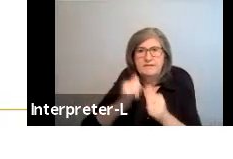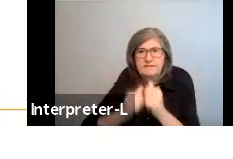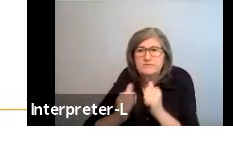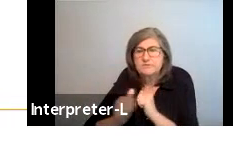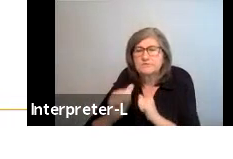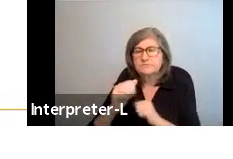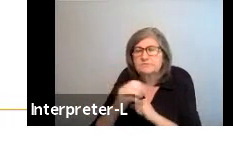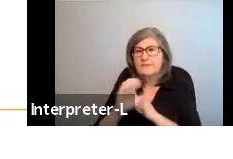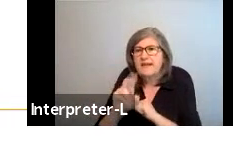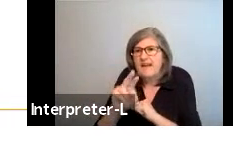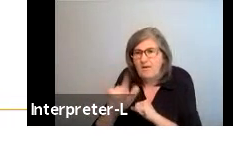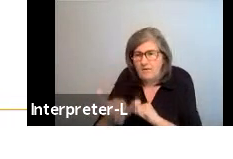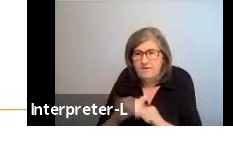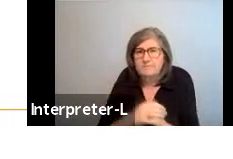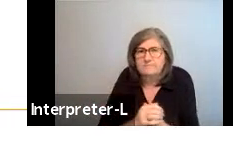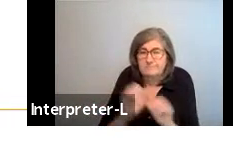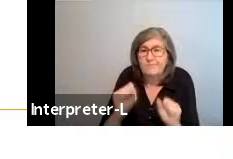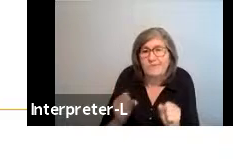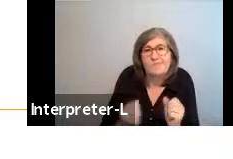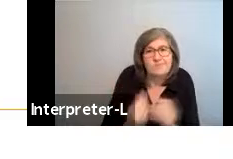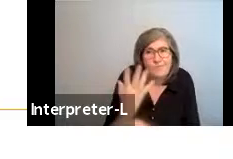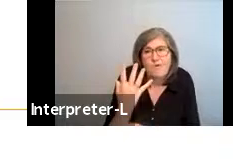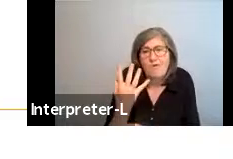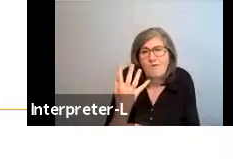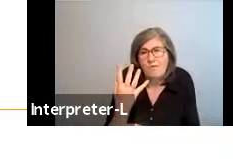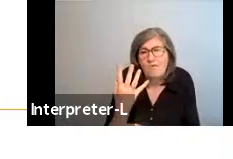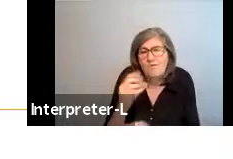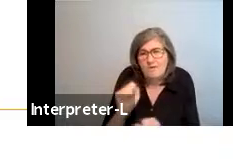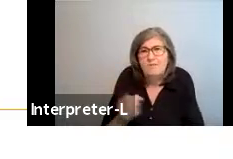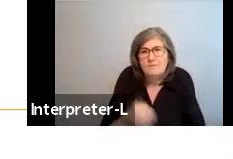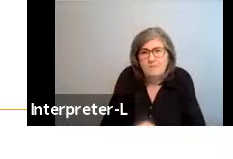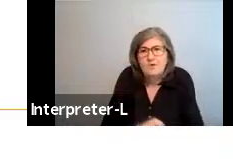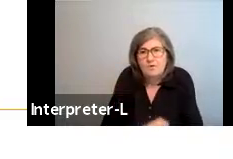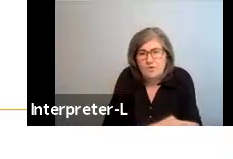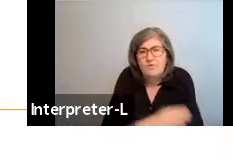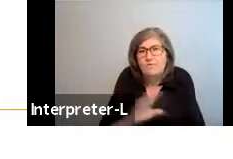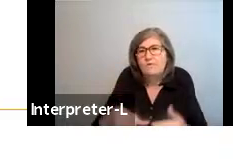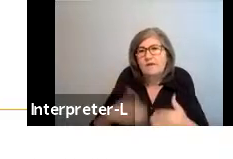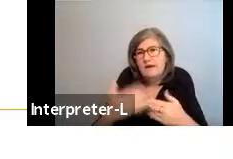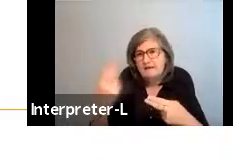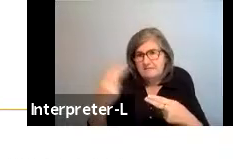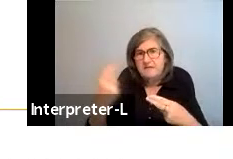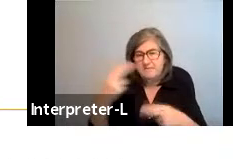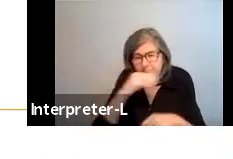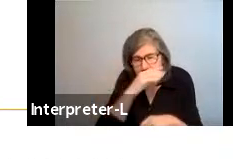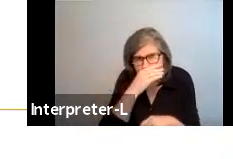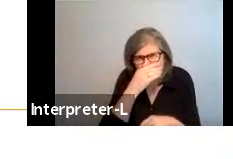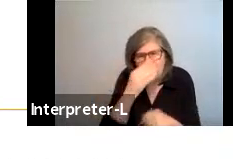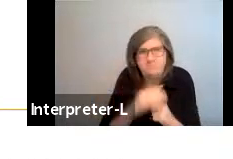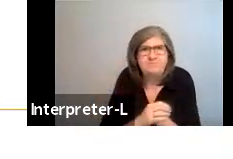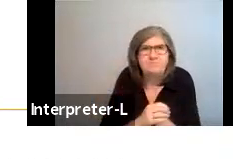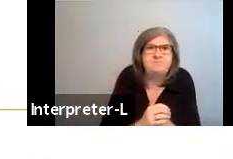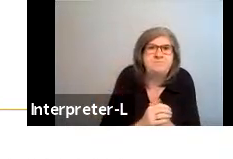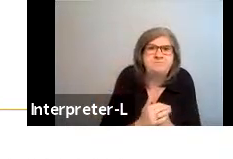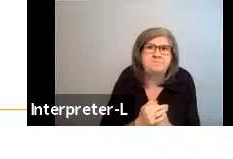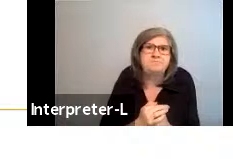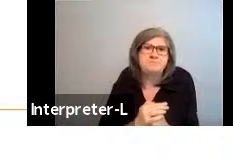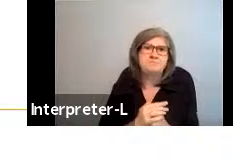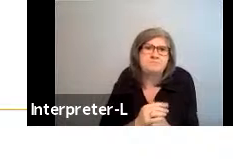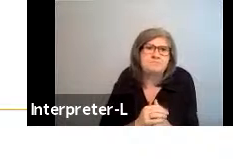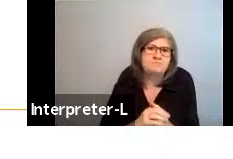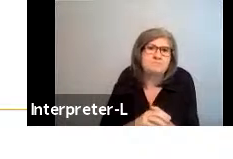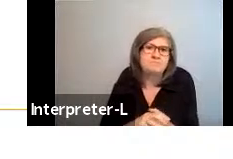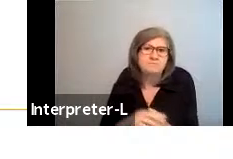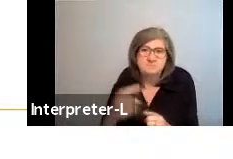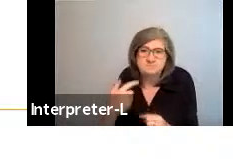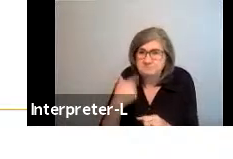So room for growth here, room for improvement. Next slide.